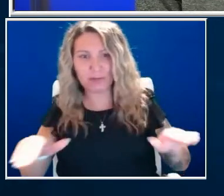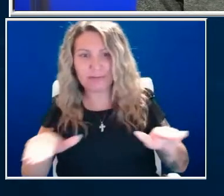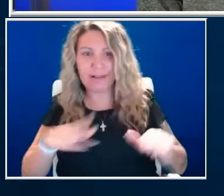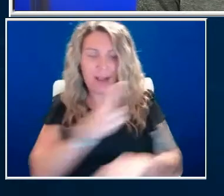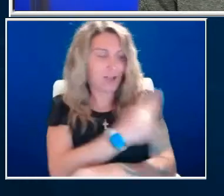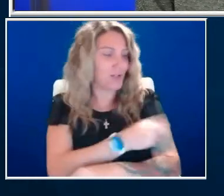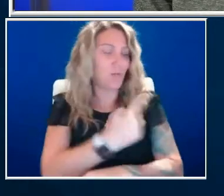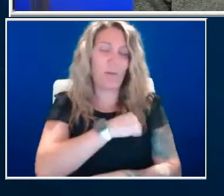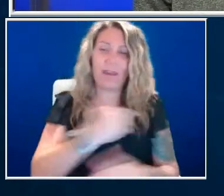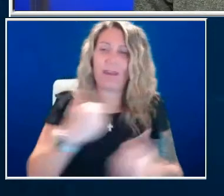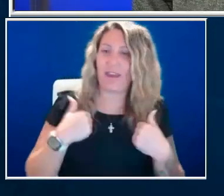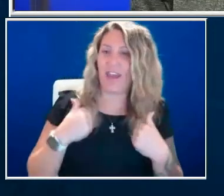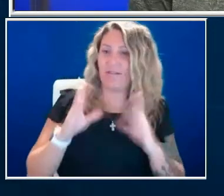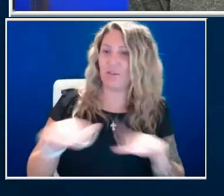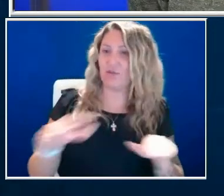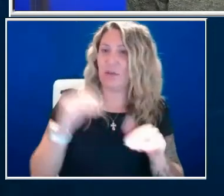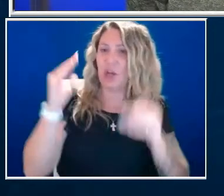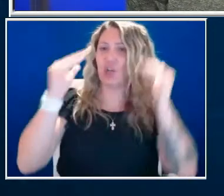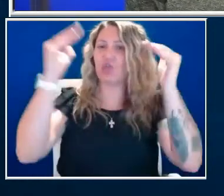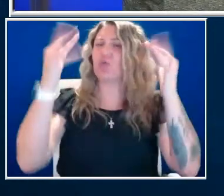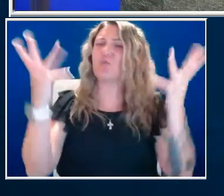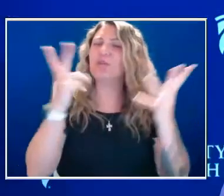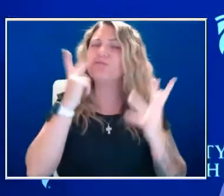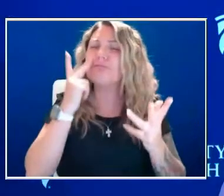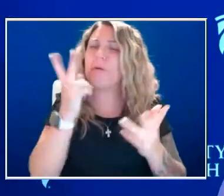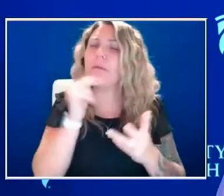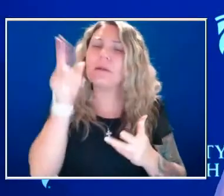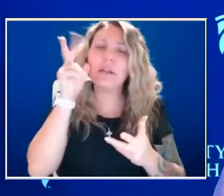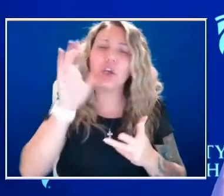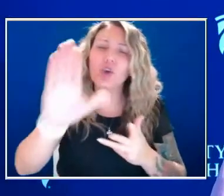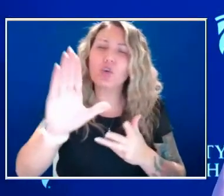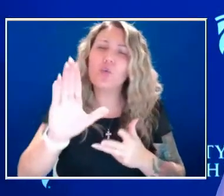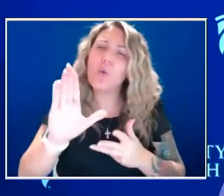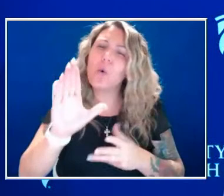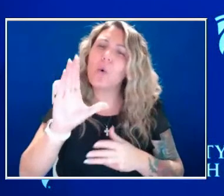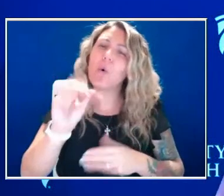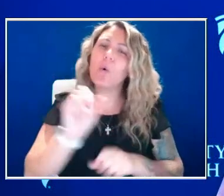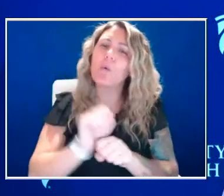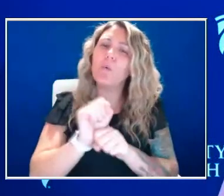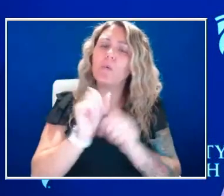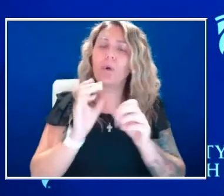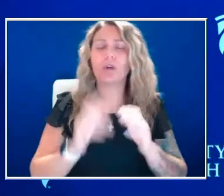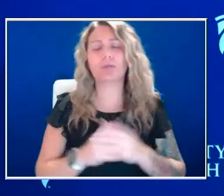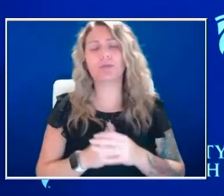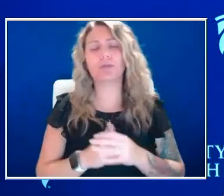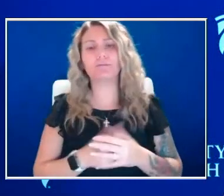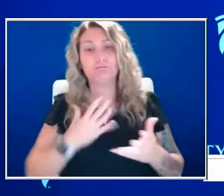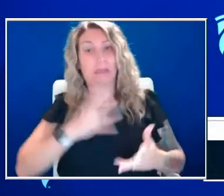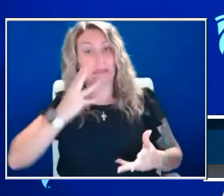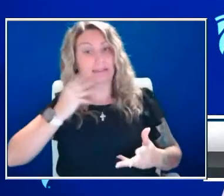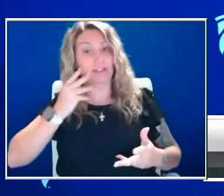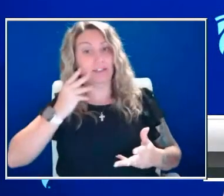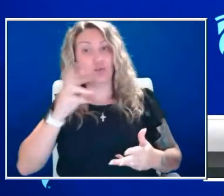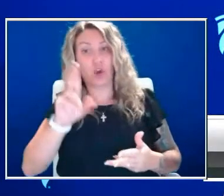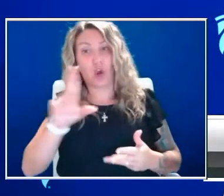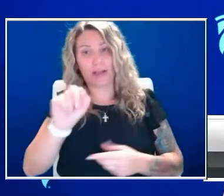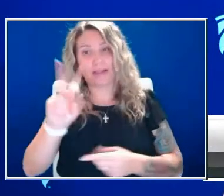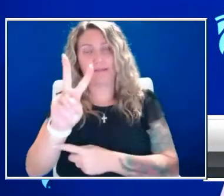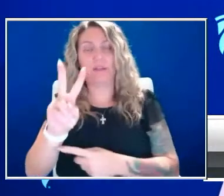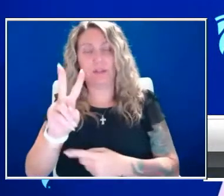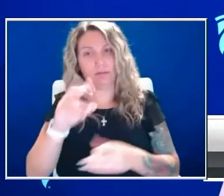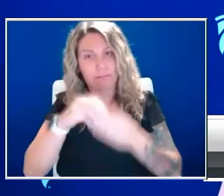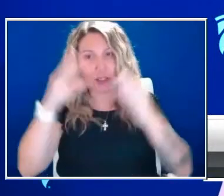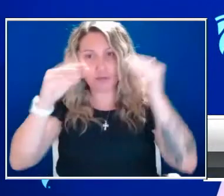adults. So what are we seeing and what are you hearing from your colleagues? Yeah, no, certainly in my experience with RSV is in that adult population, and I think